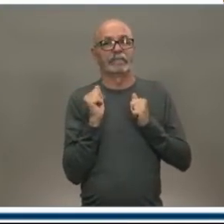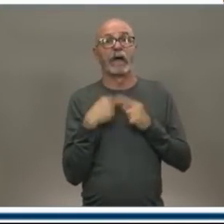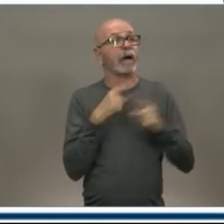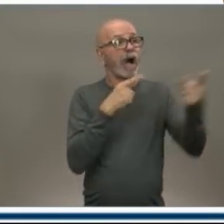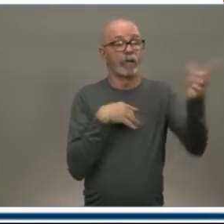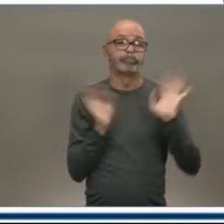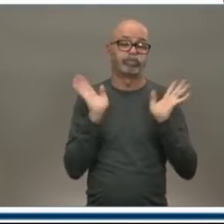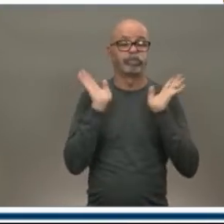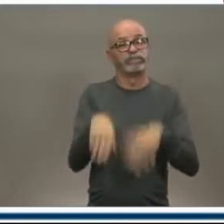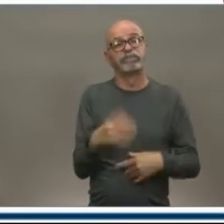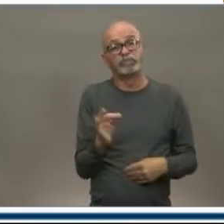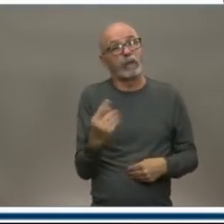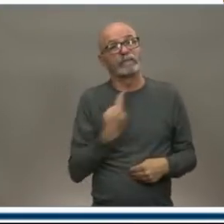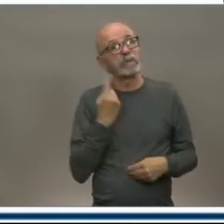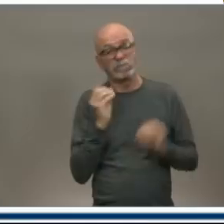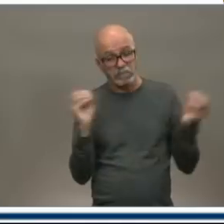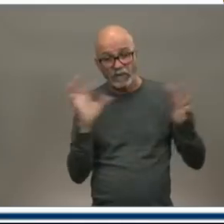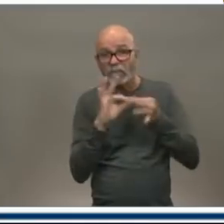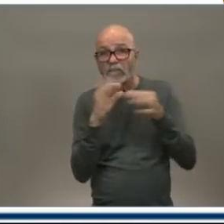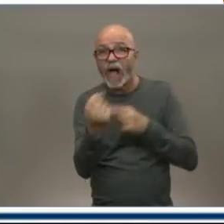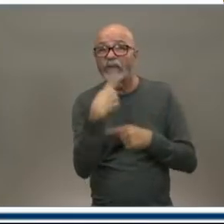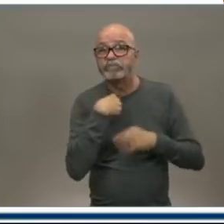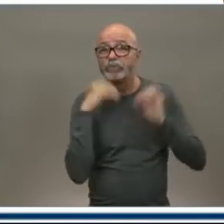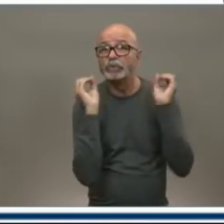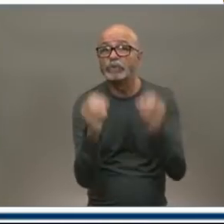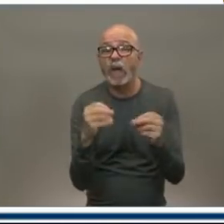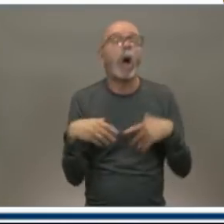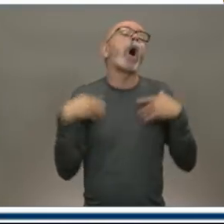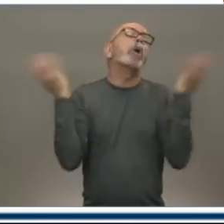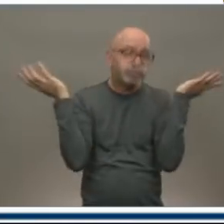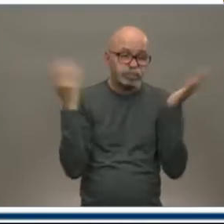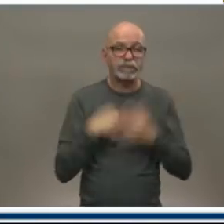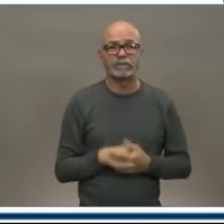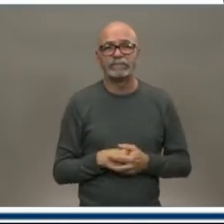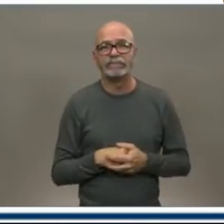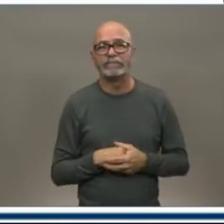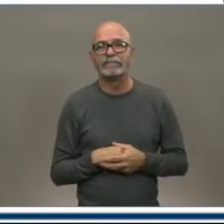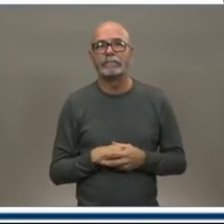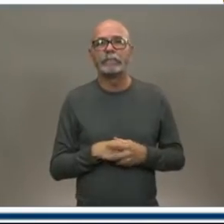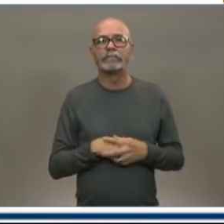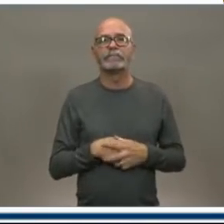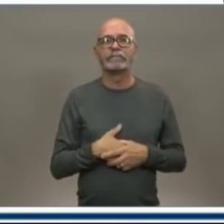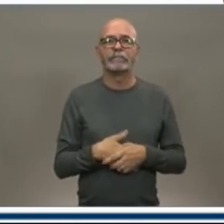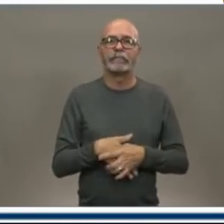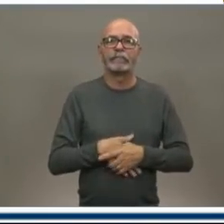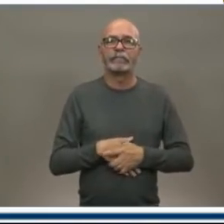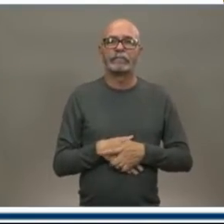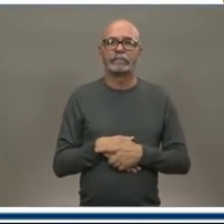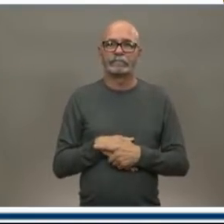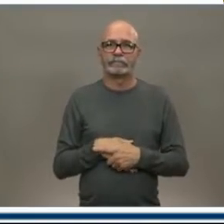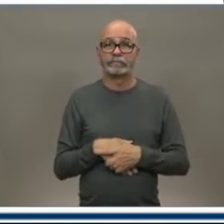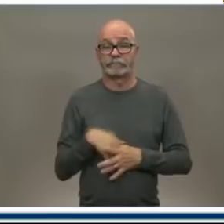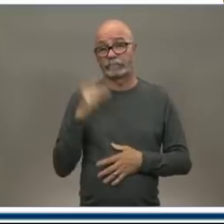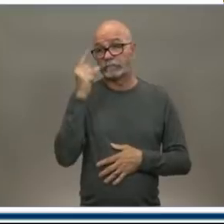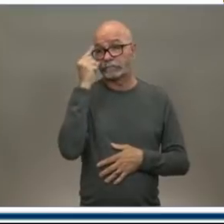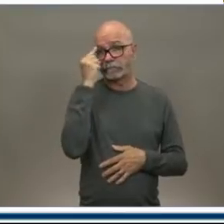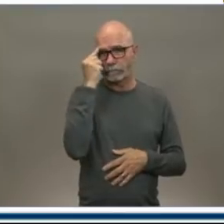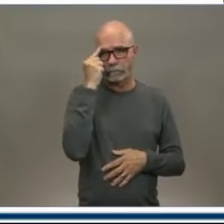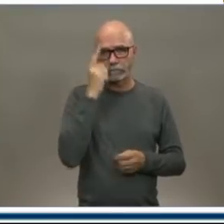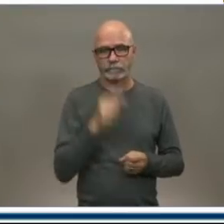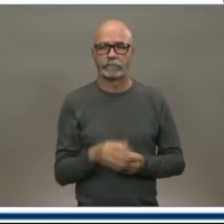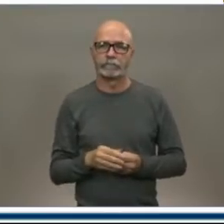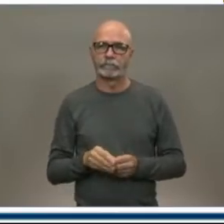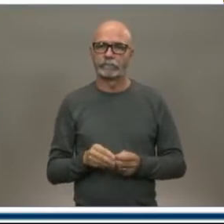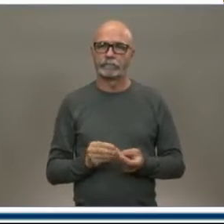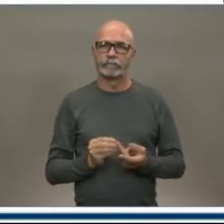legislature could sit would be the 3rd of December, I believe. I'm just wondering, because it's later than usual, there's been a lot of speculation that I'm sure you've heard